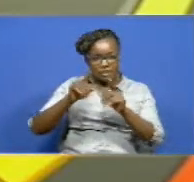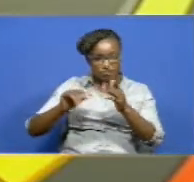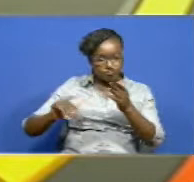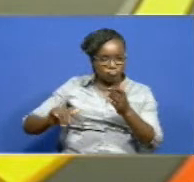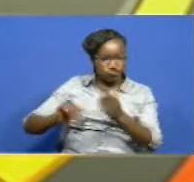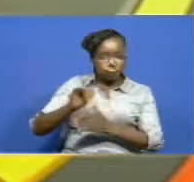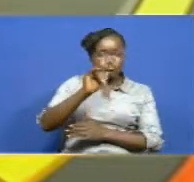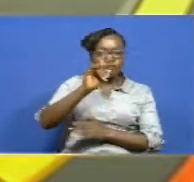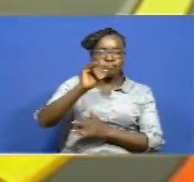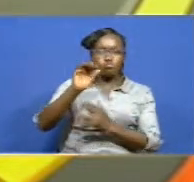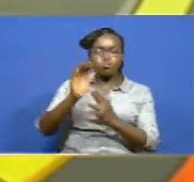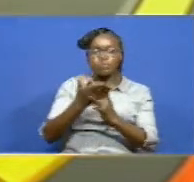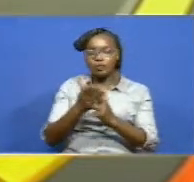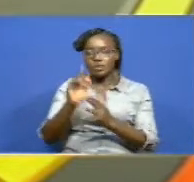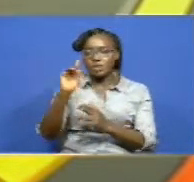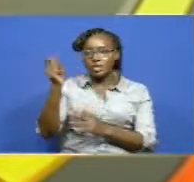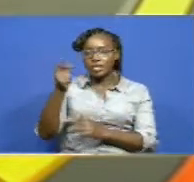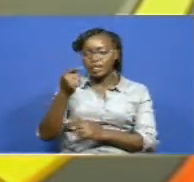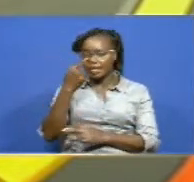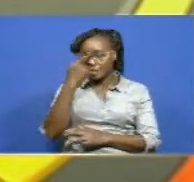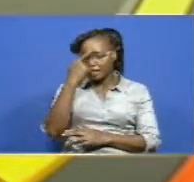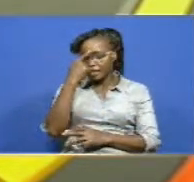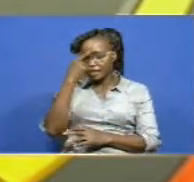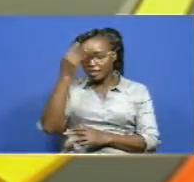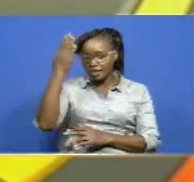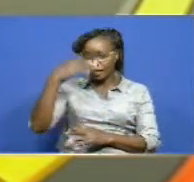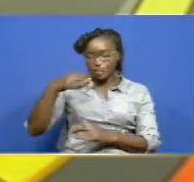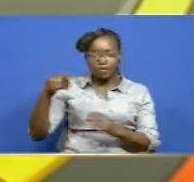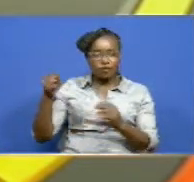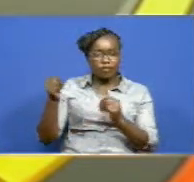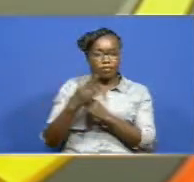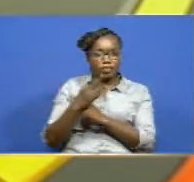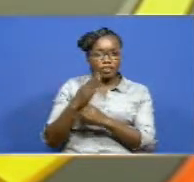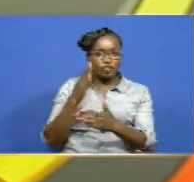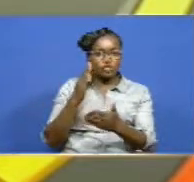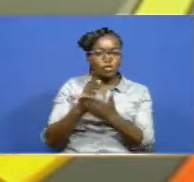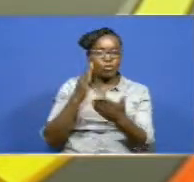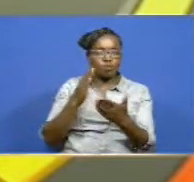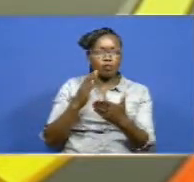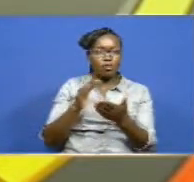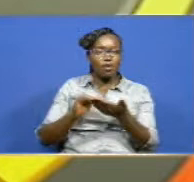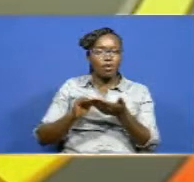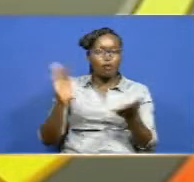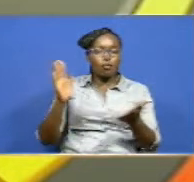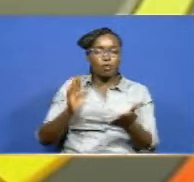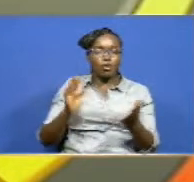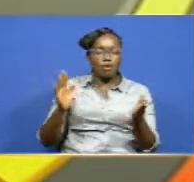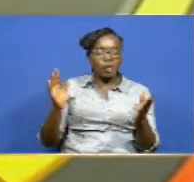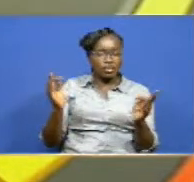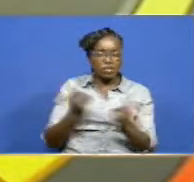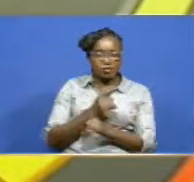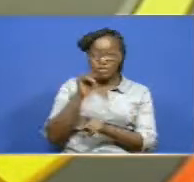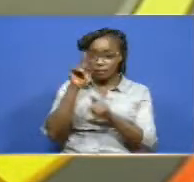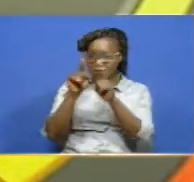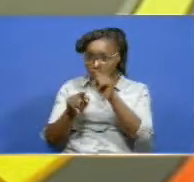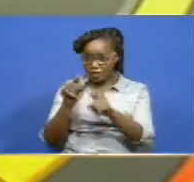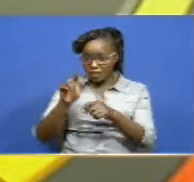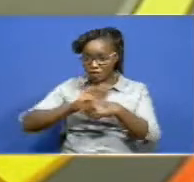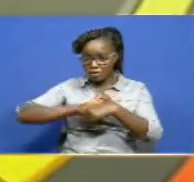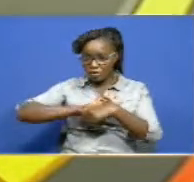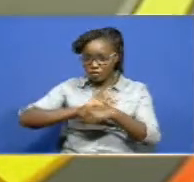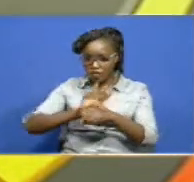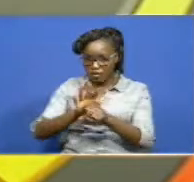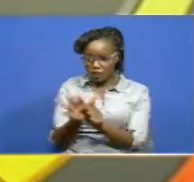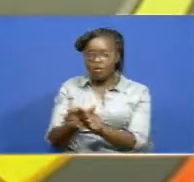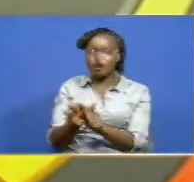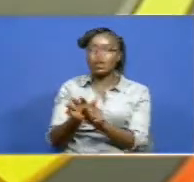and India for 14 days to prevent more virulent coronavirus variants from entering the country following a